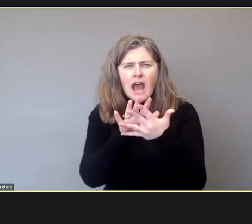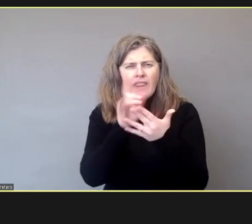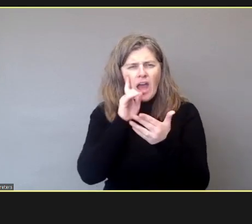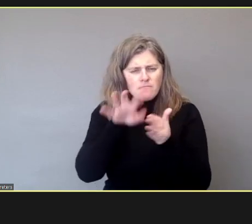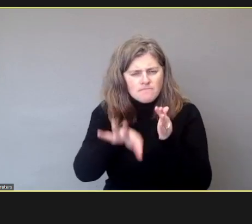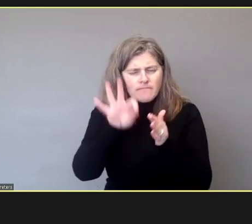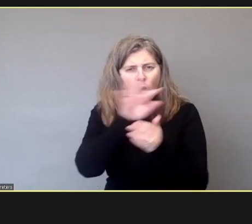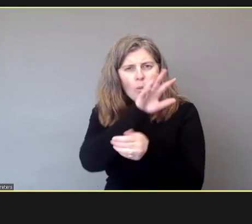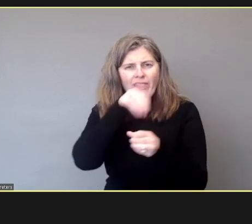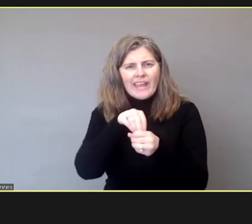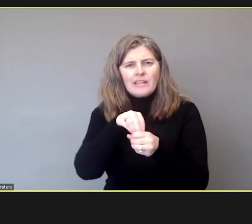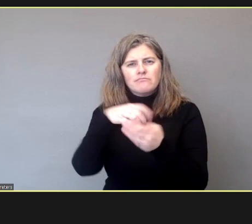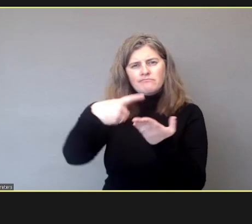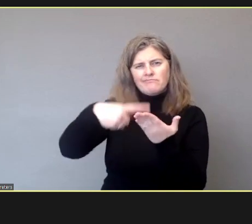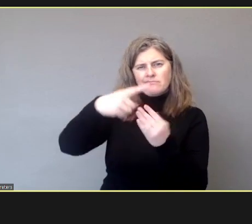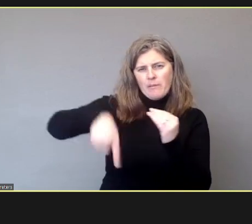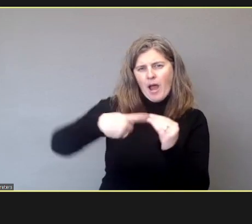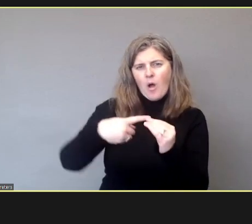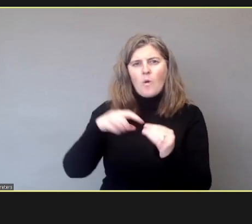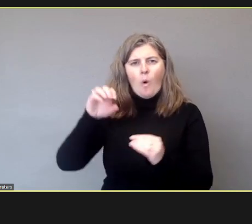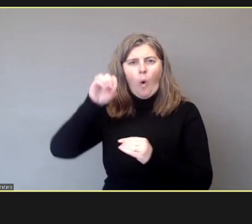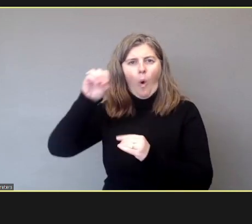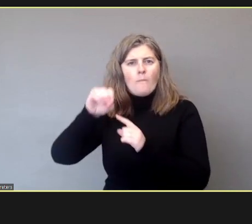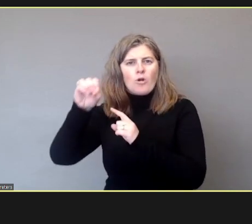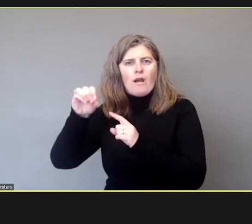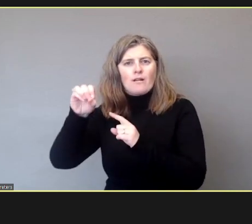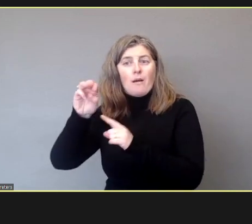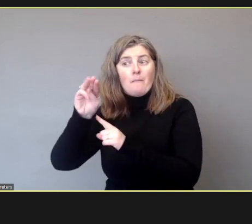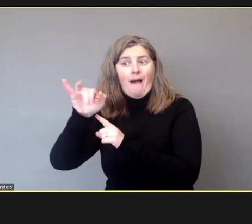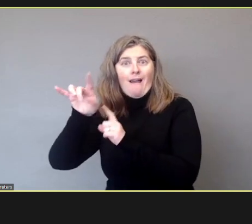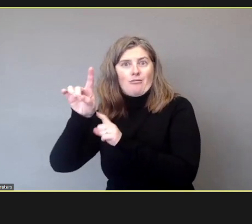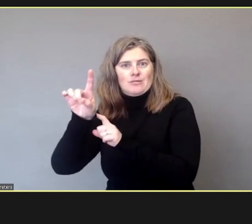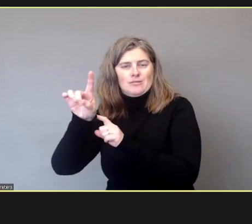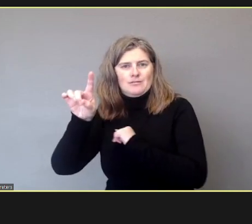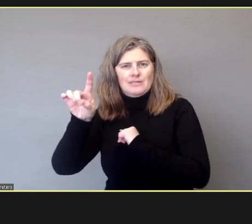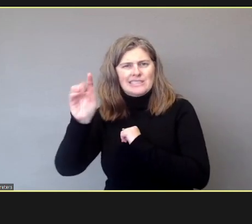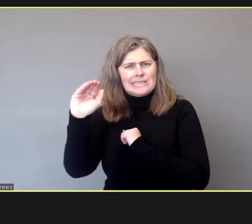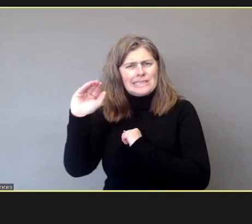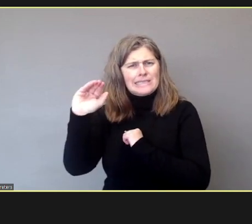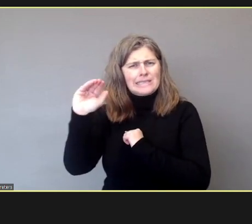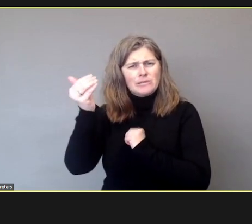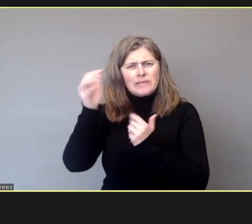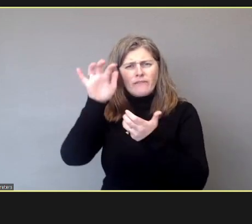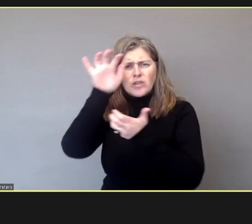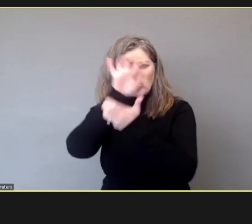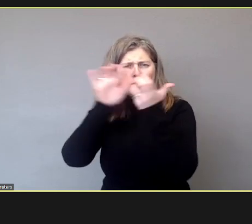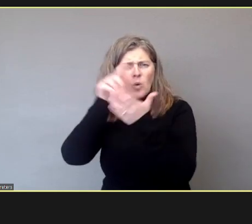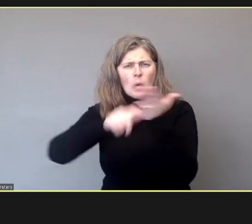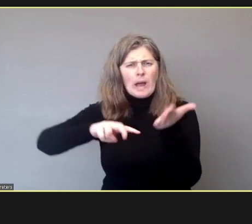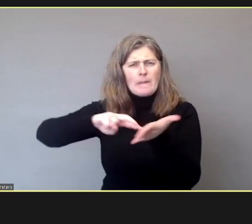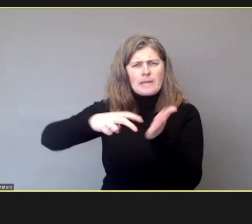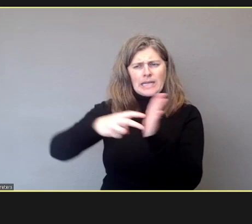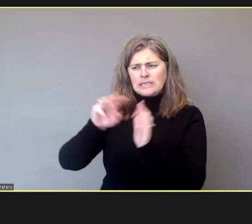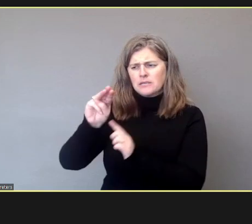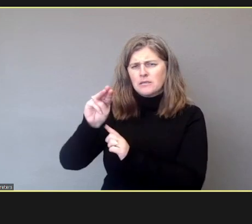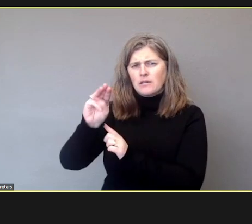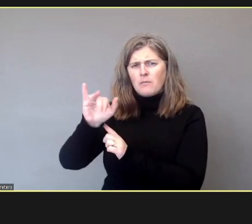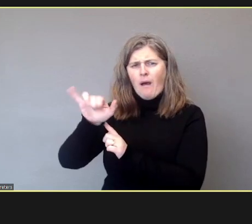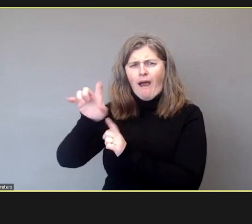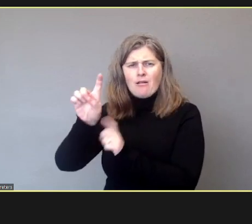discovering in the coverage around Omicron being mild. There seems to be a confusion about it being